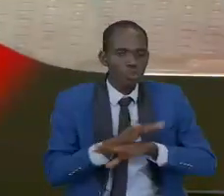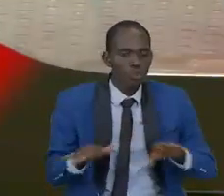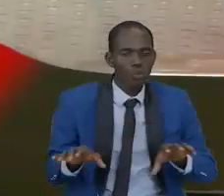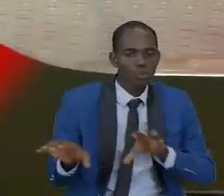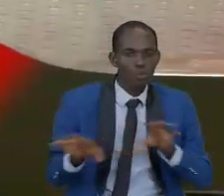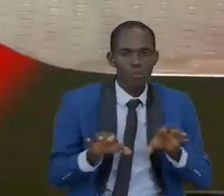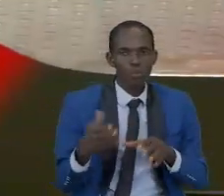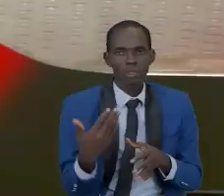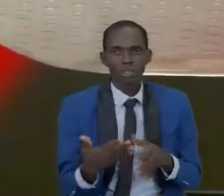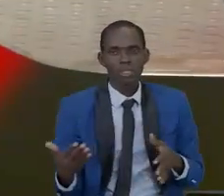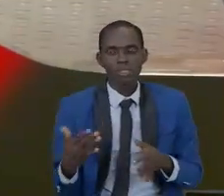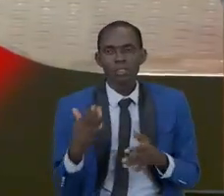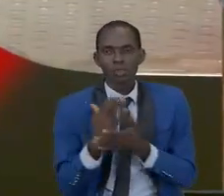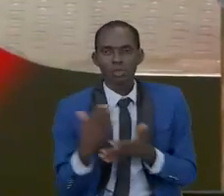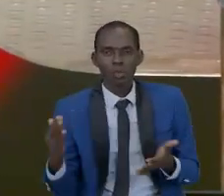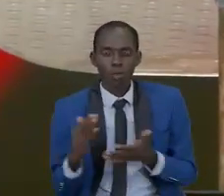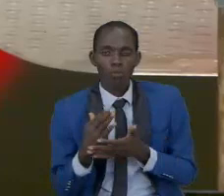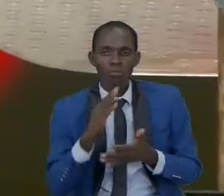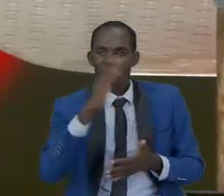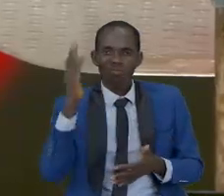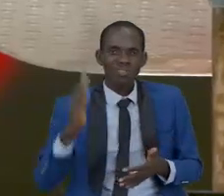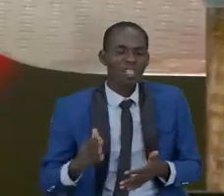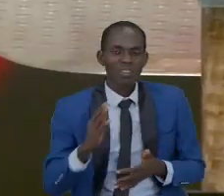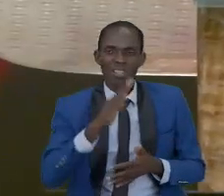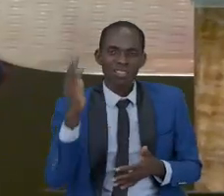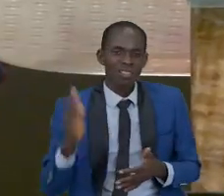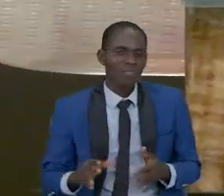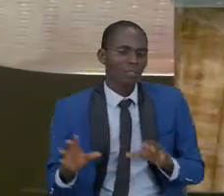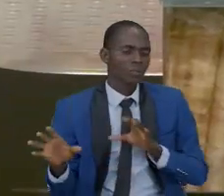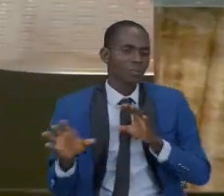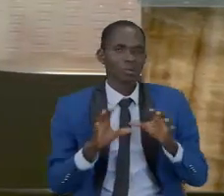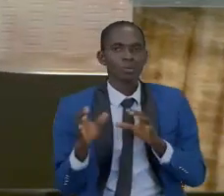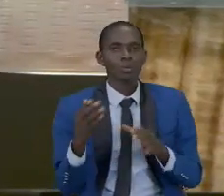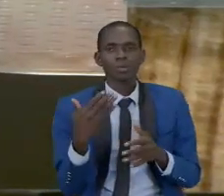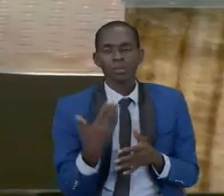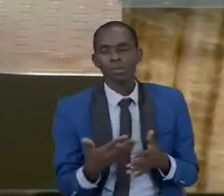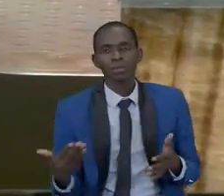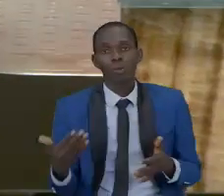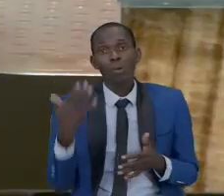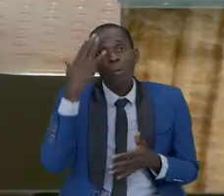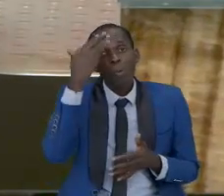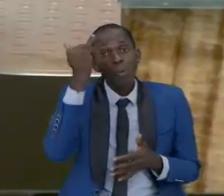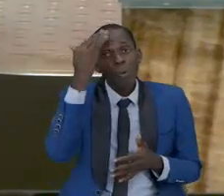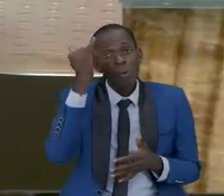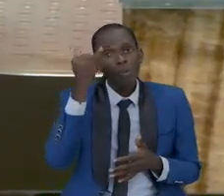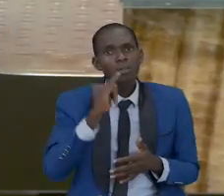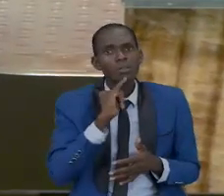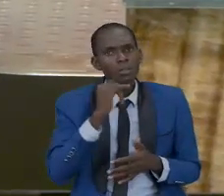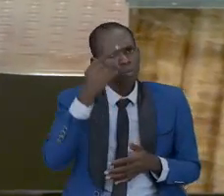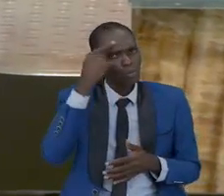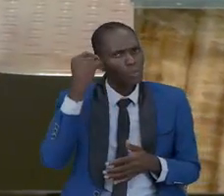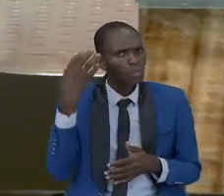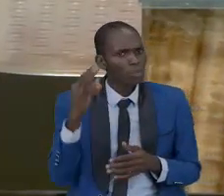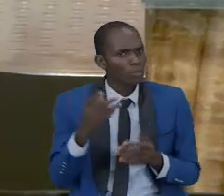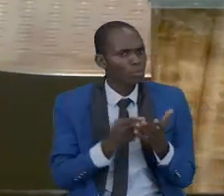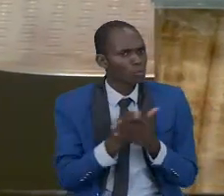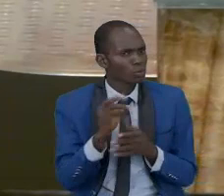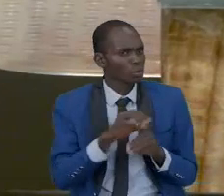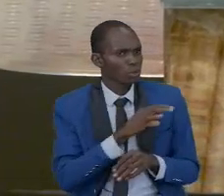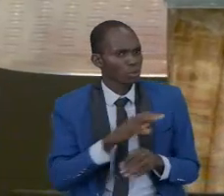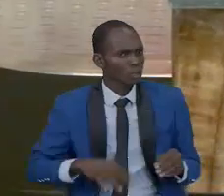never never never I can never do that why is that because of the truth in Christ